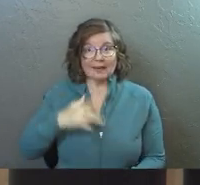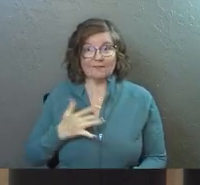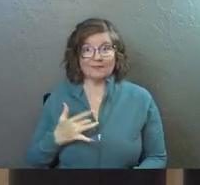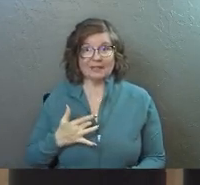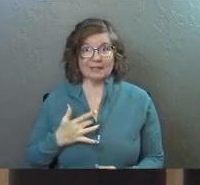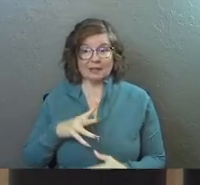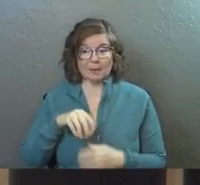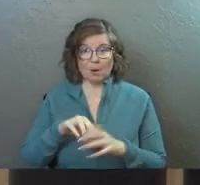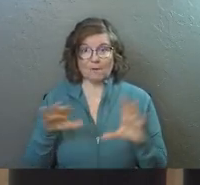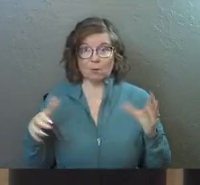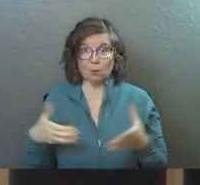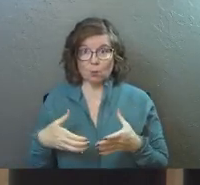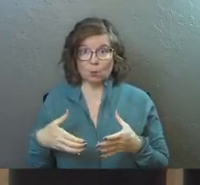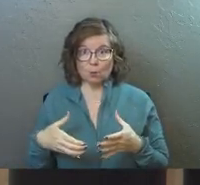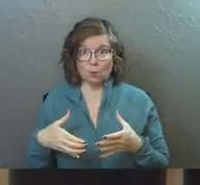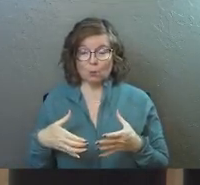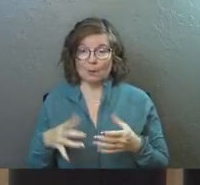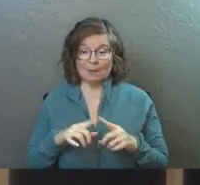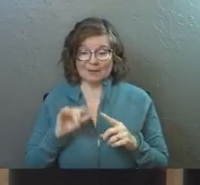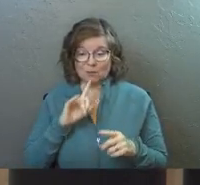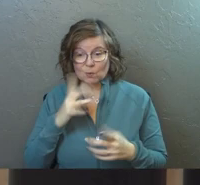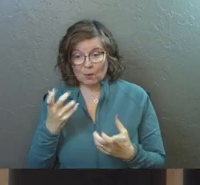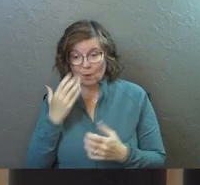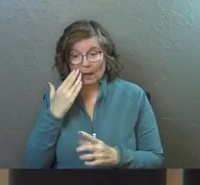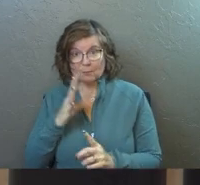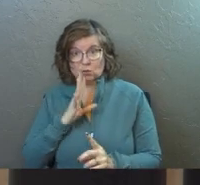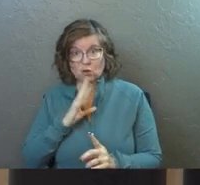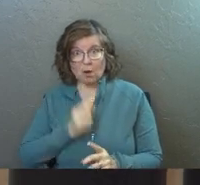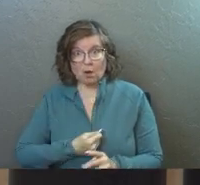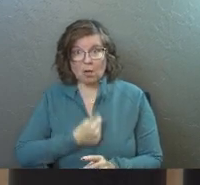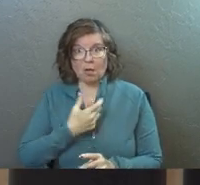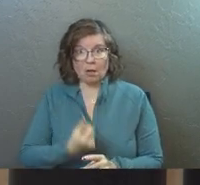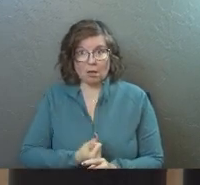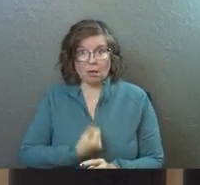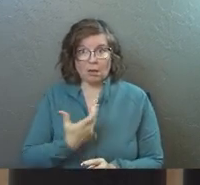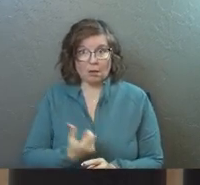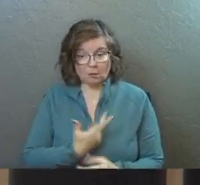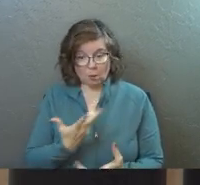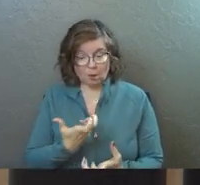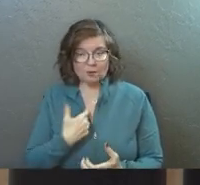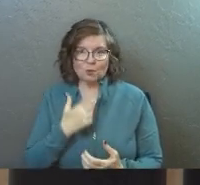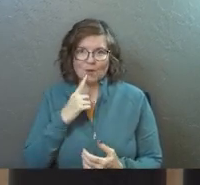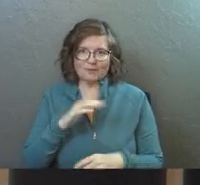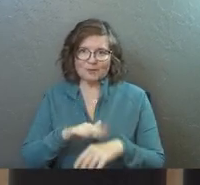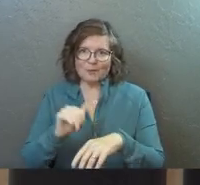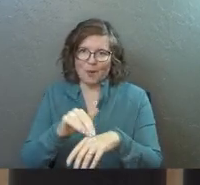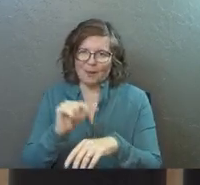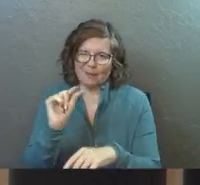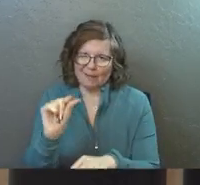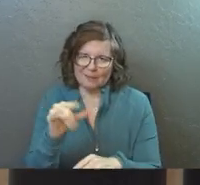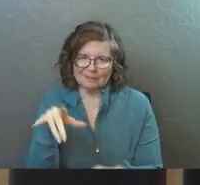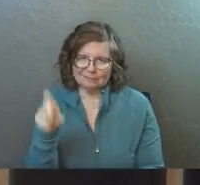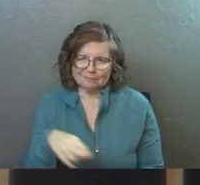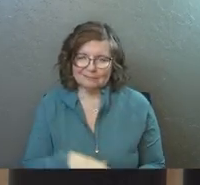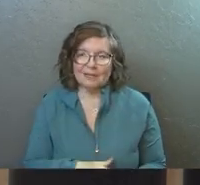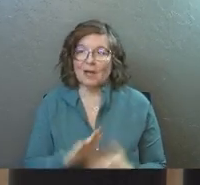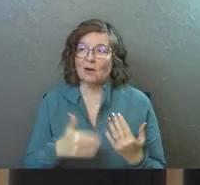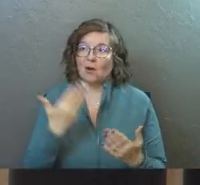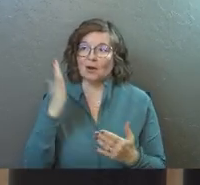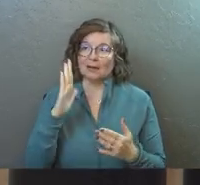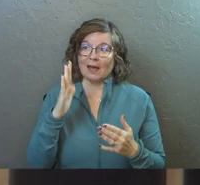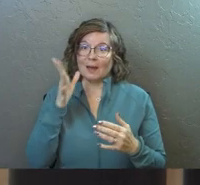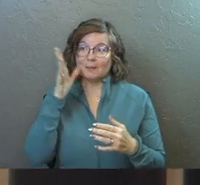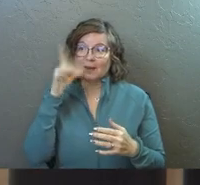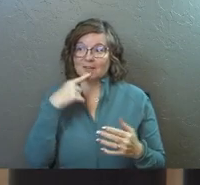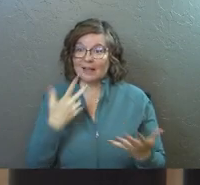feel like they're part of a group. But if you really want them to talk and open up, you got to spoil them just a little bit. And all God's